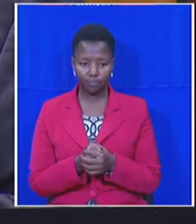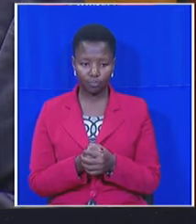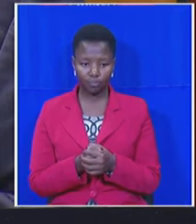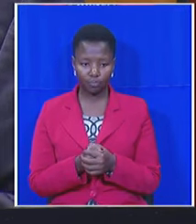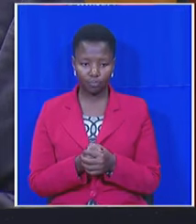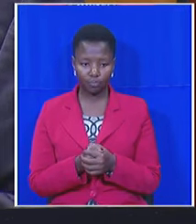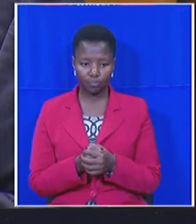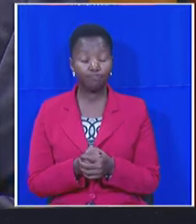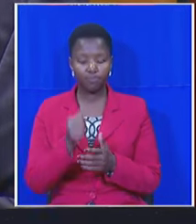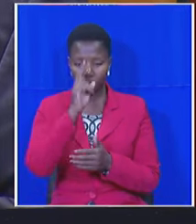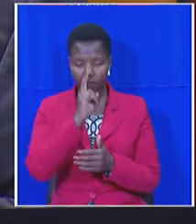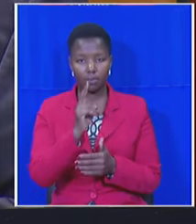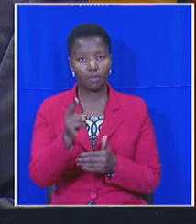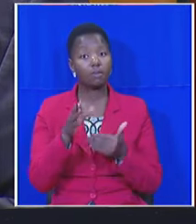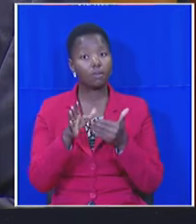Honorable members,